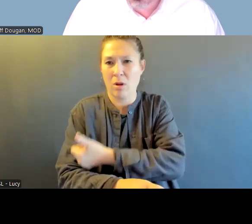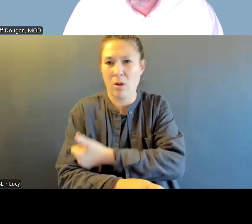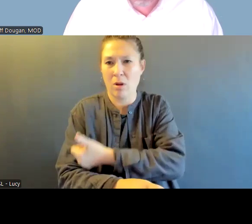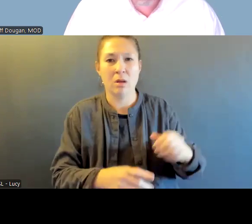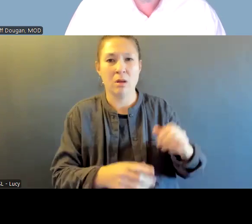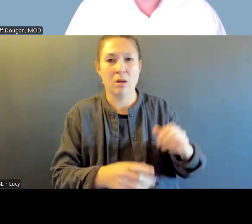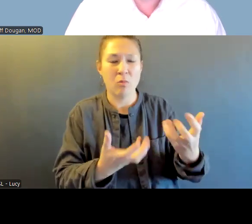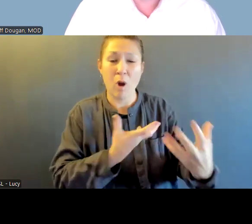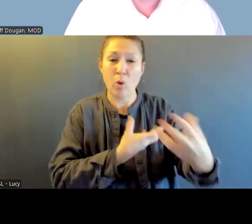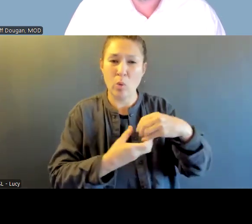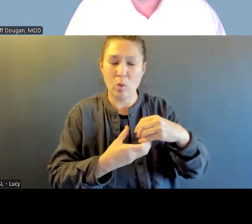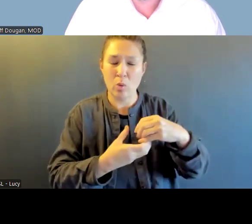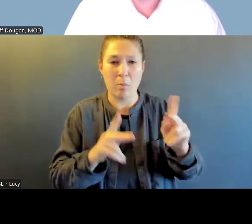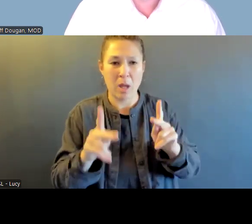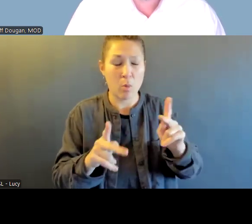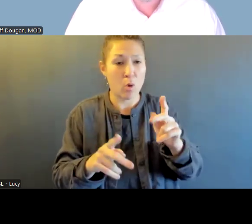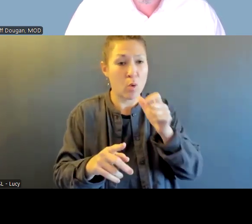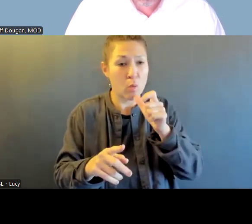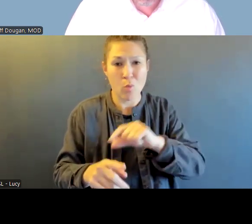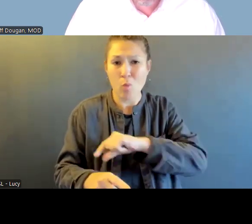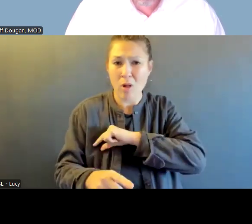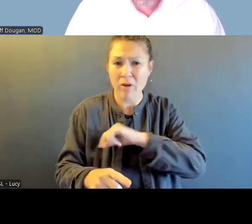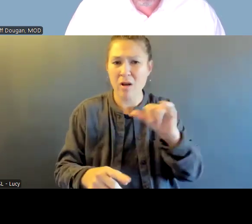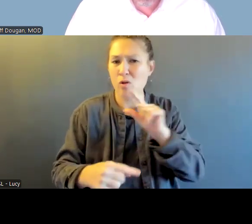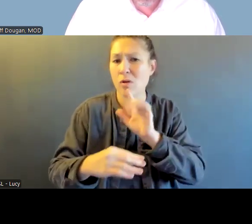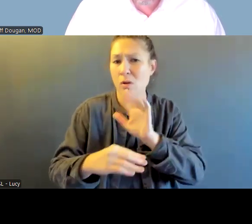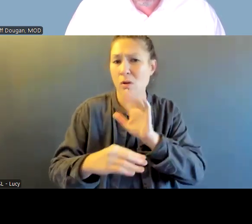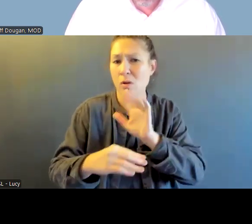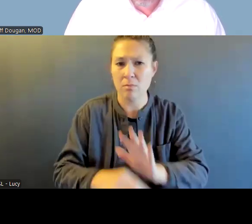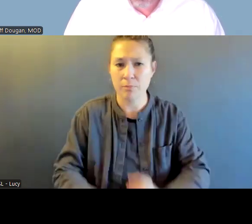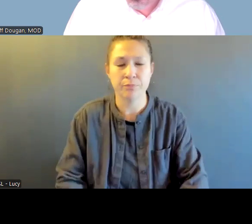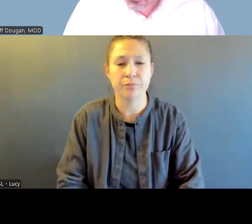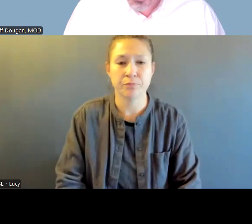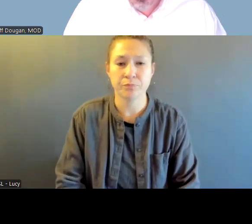only qualified but also committed to carrying out the commission's goals.